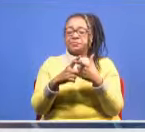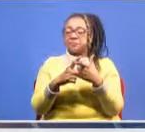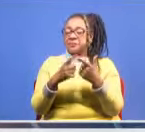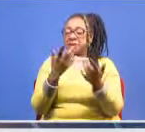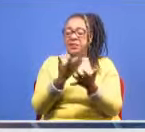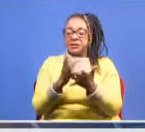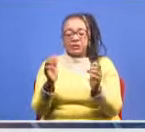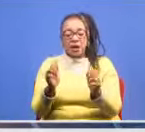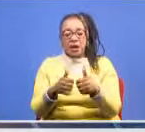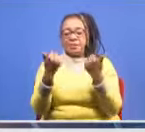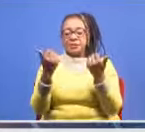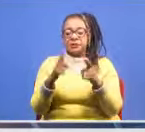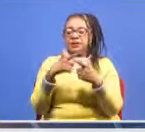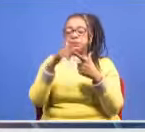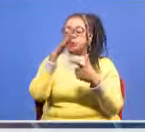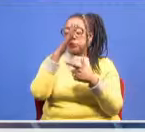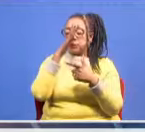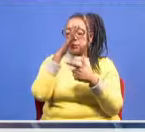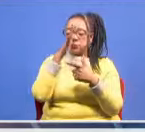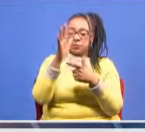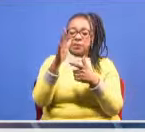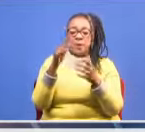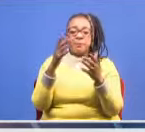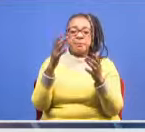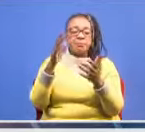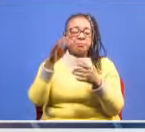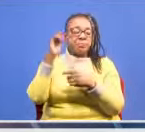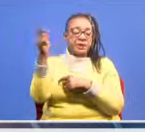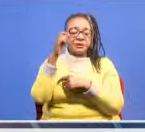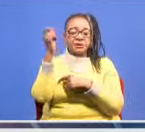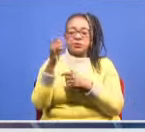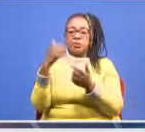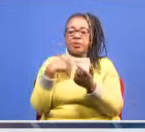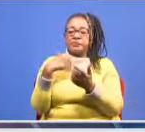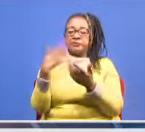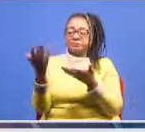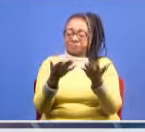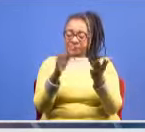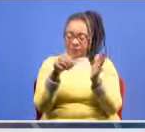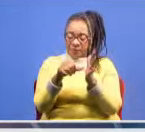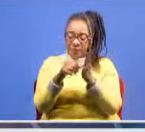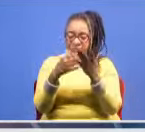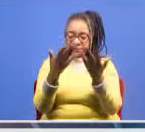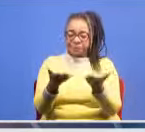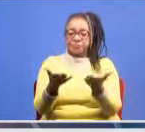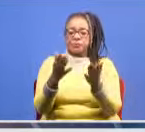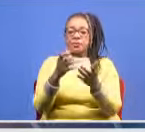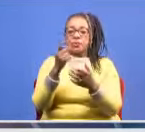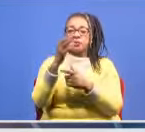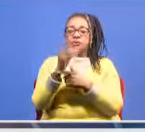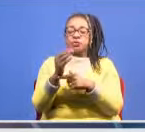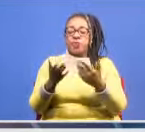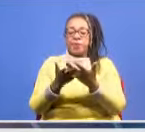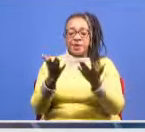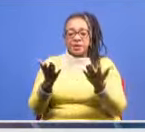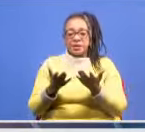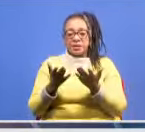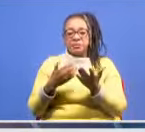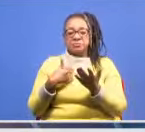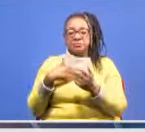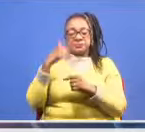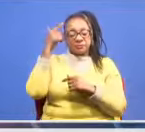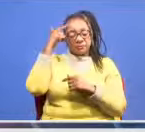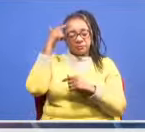the president that there are crooks that came and attacked the Parliament. That's where the problem is. So here, I think I'm really pleased